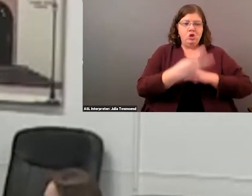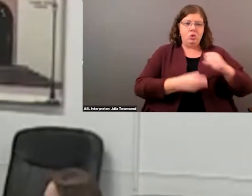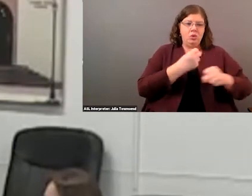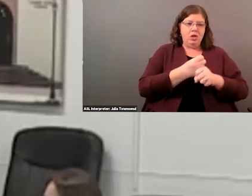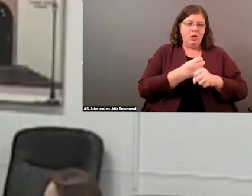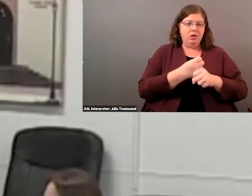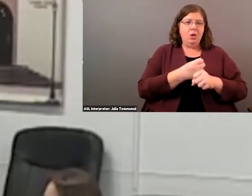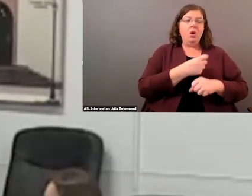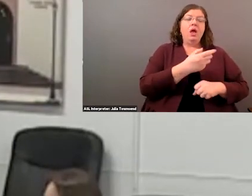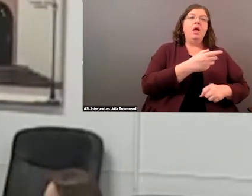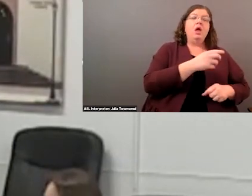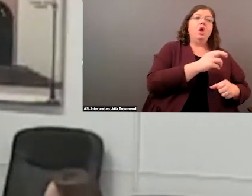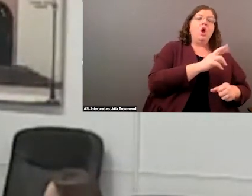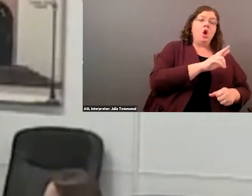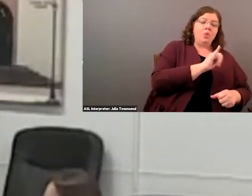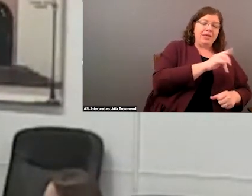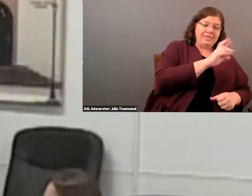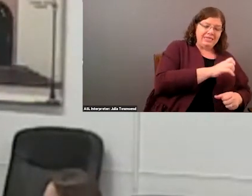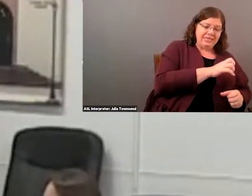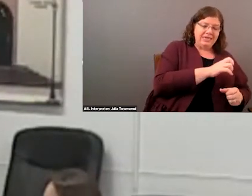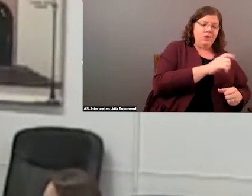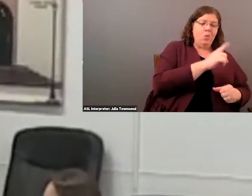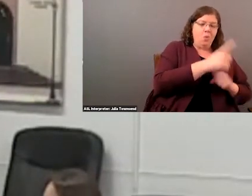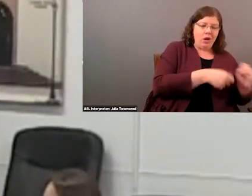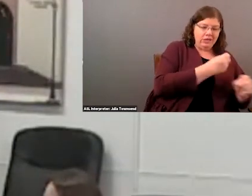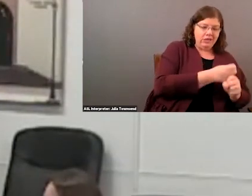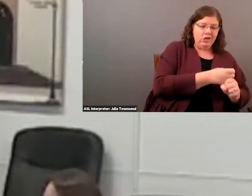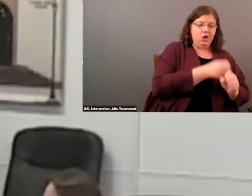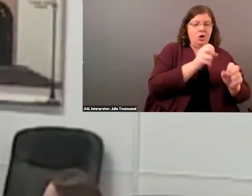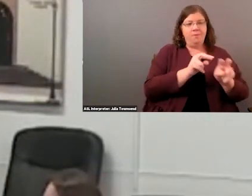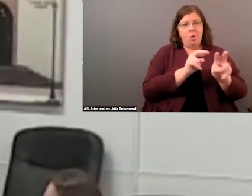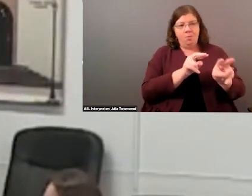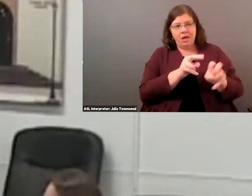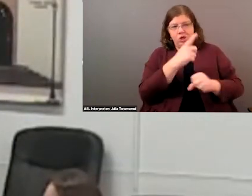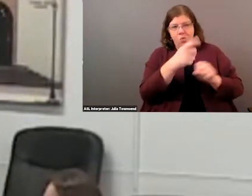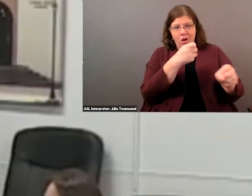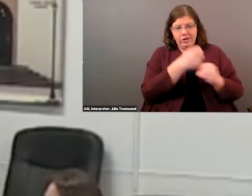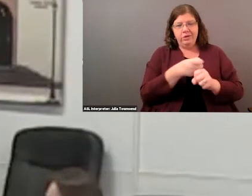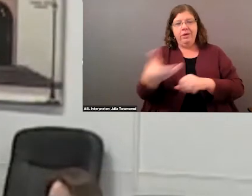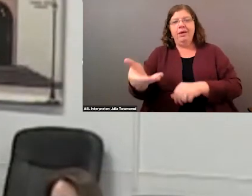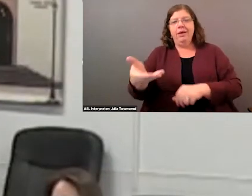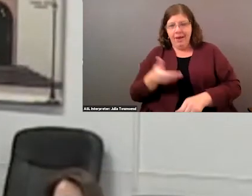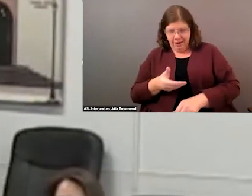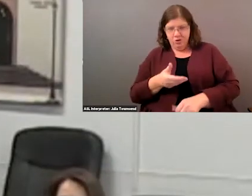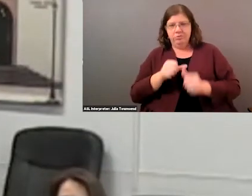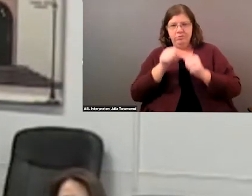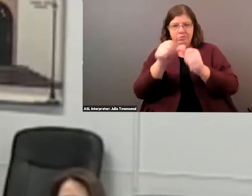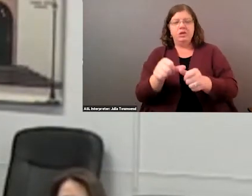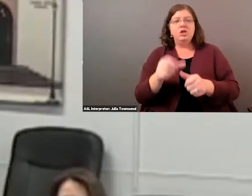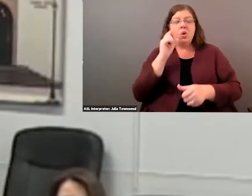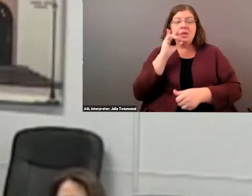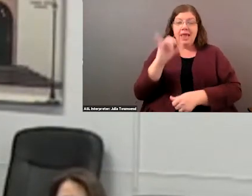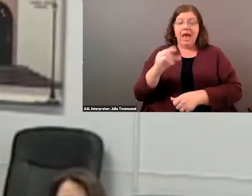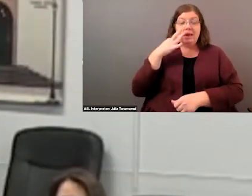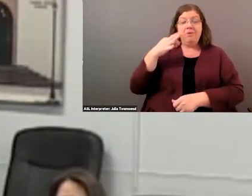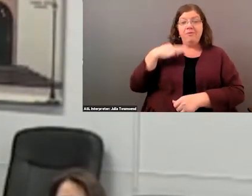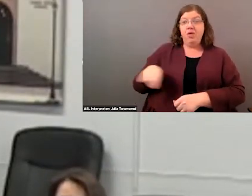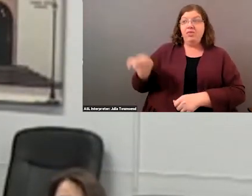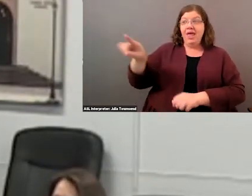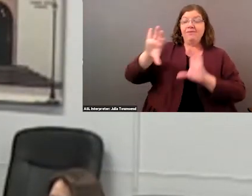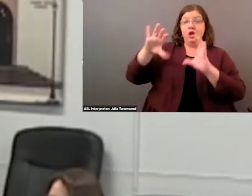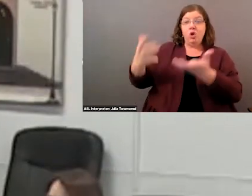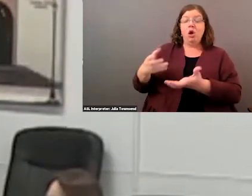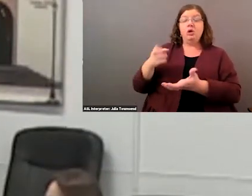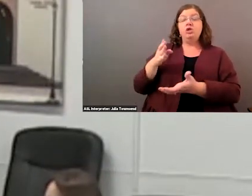to be very fruitful. They have, first of all, a very large bilingual educator population, but it's also a school that